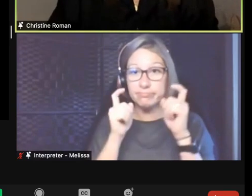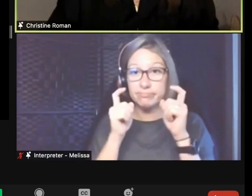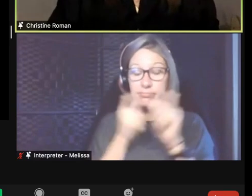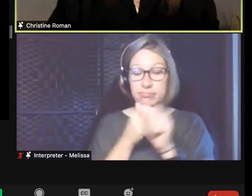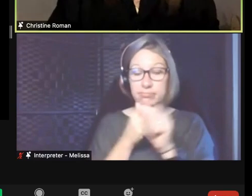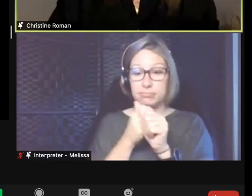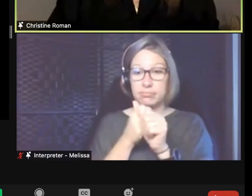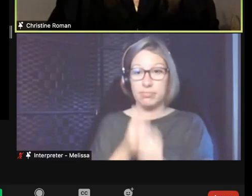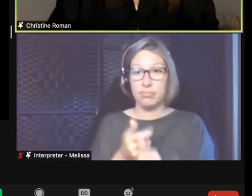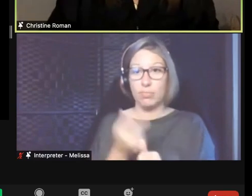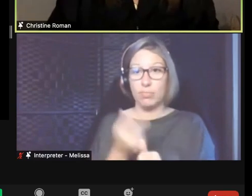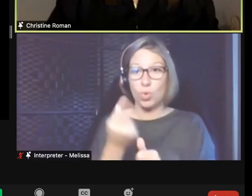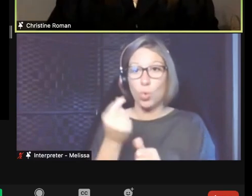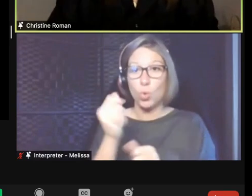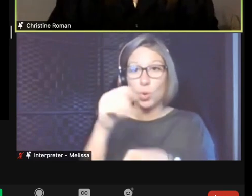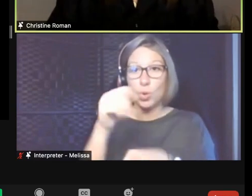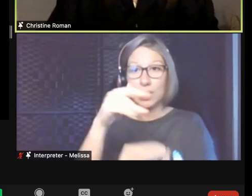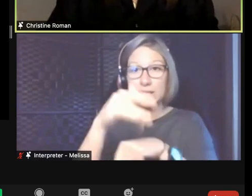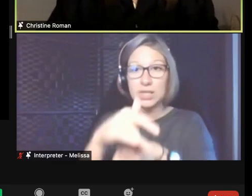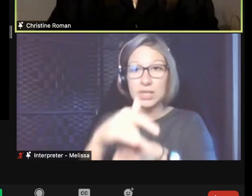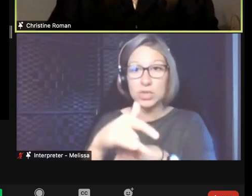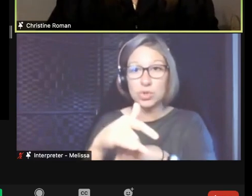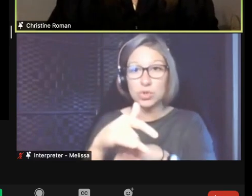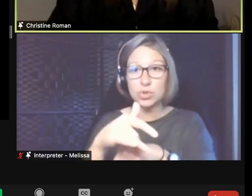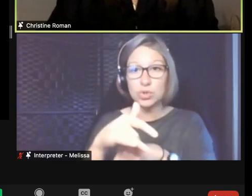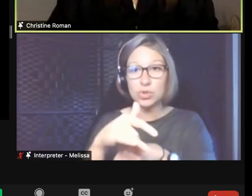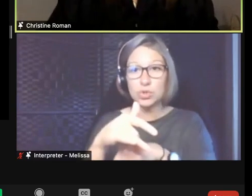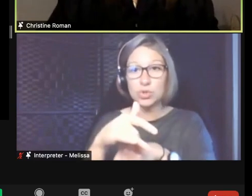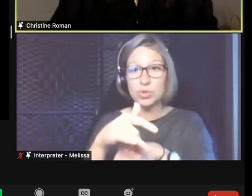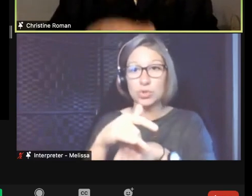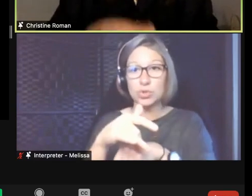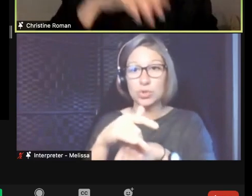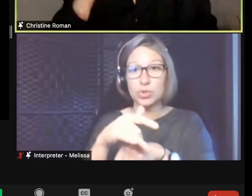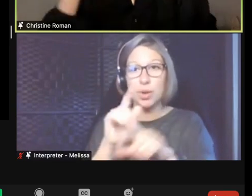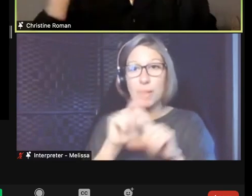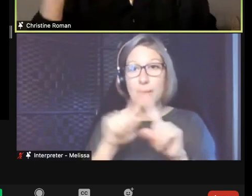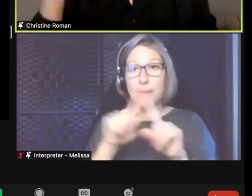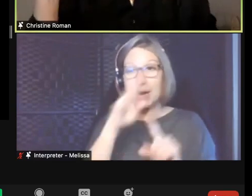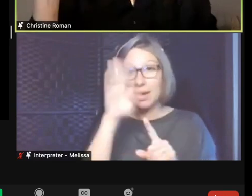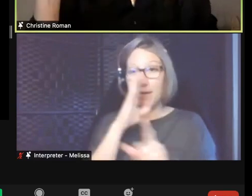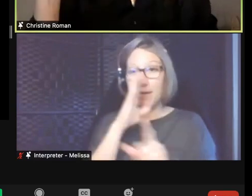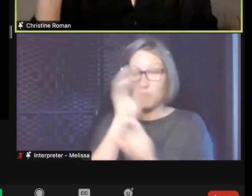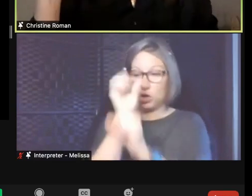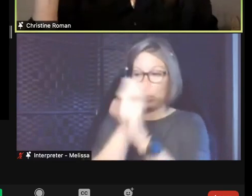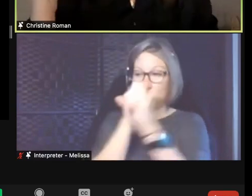that right now. So